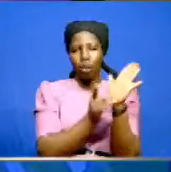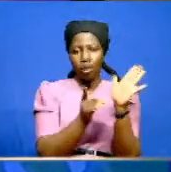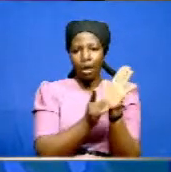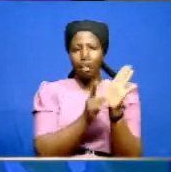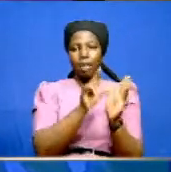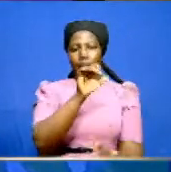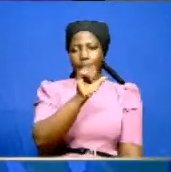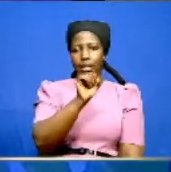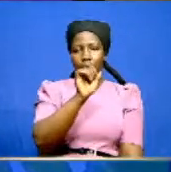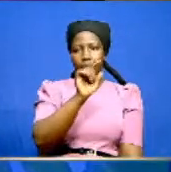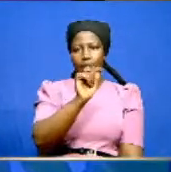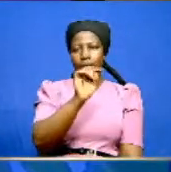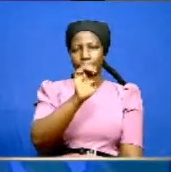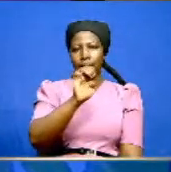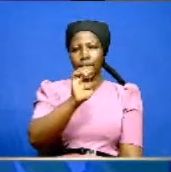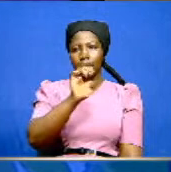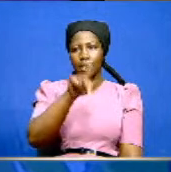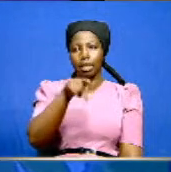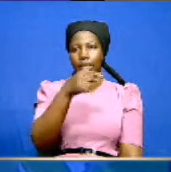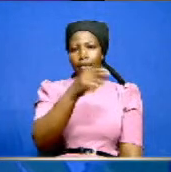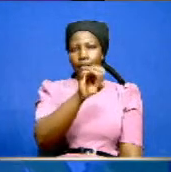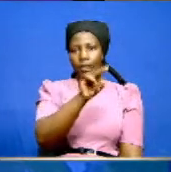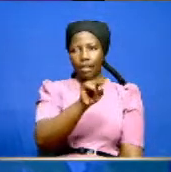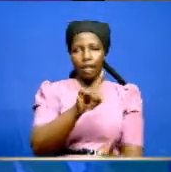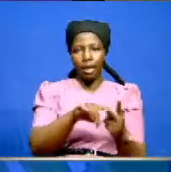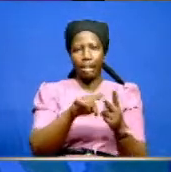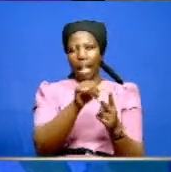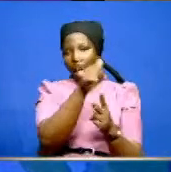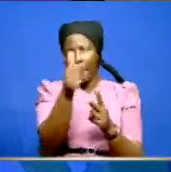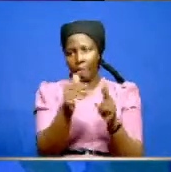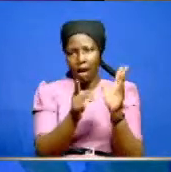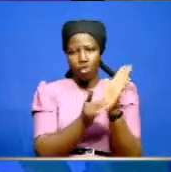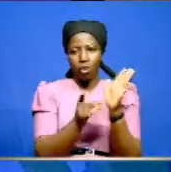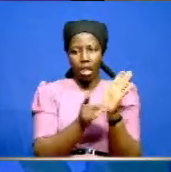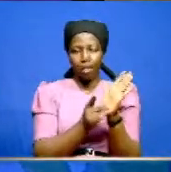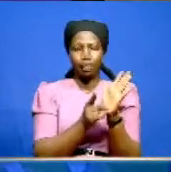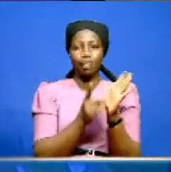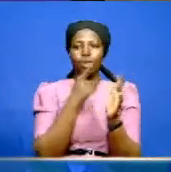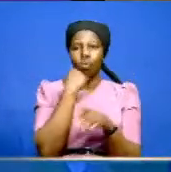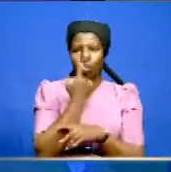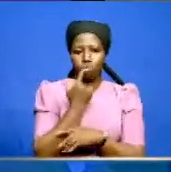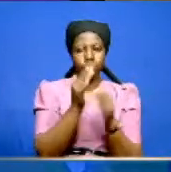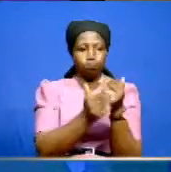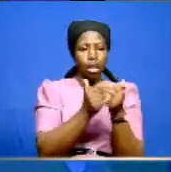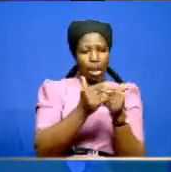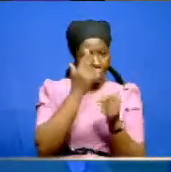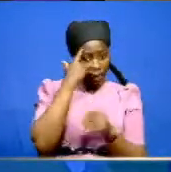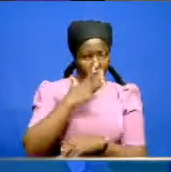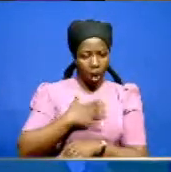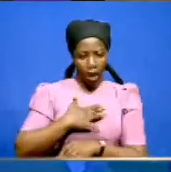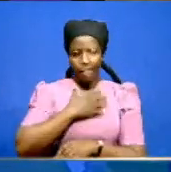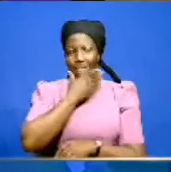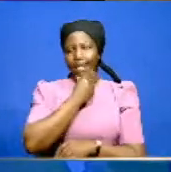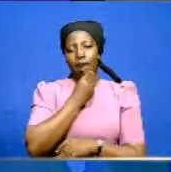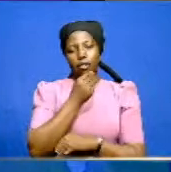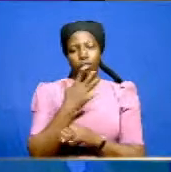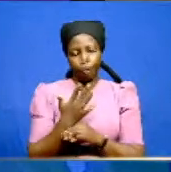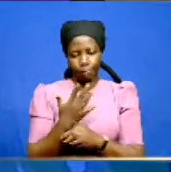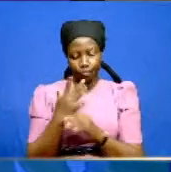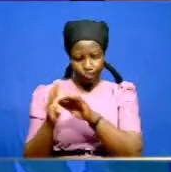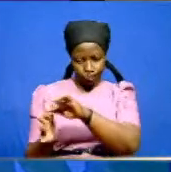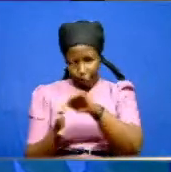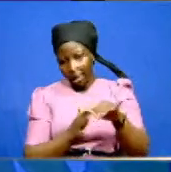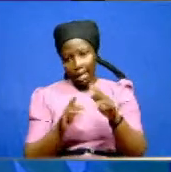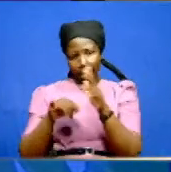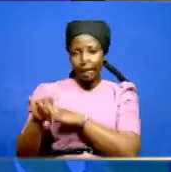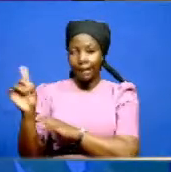Stephen Manga, and the other doctors who looked after Dad. In Nairobi, we want